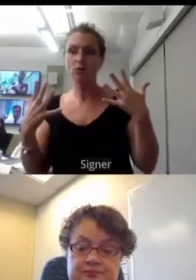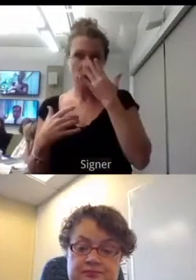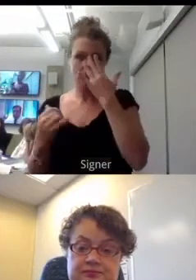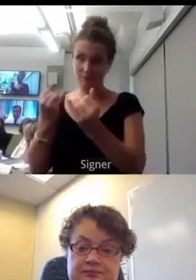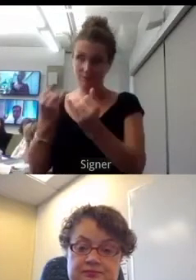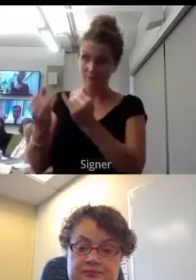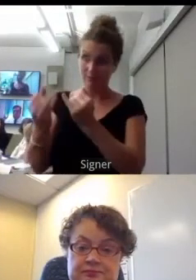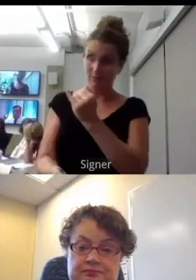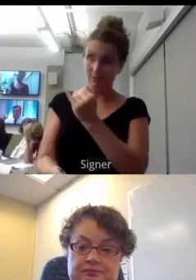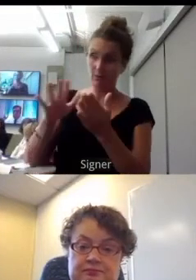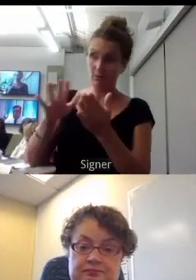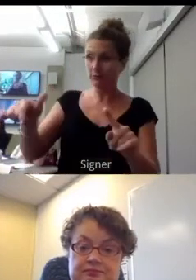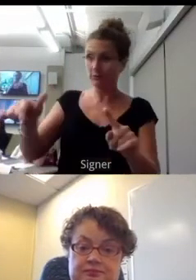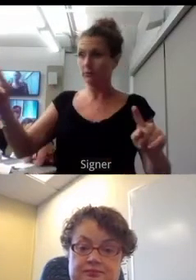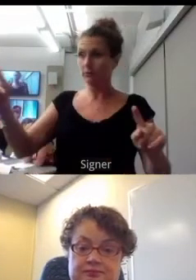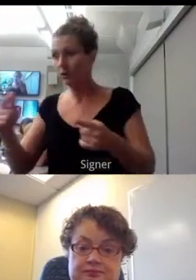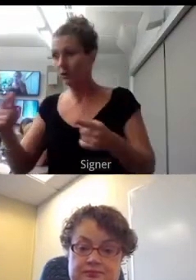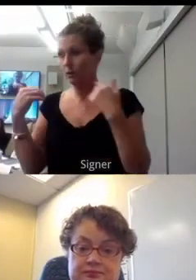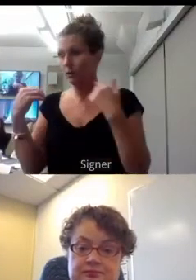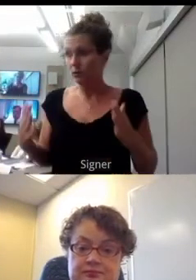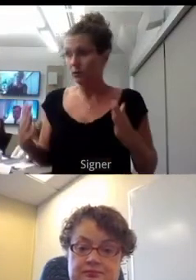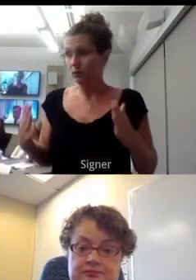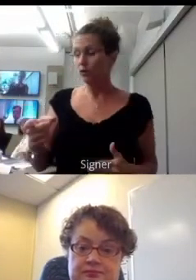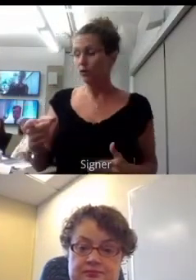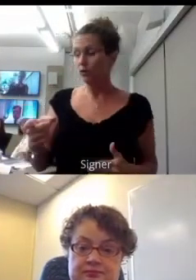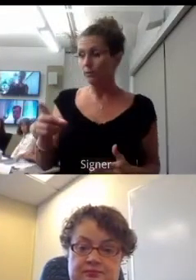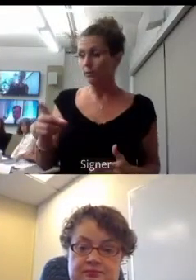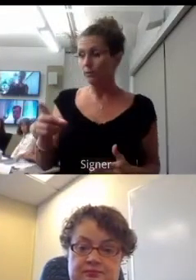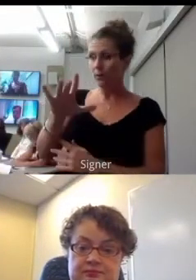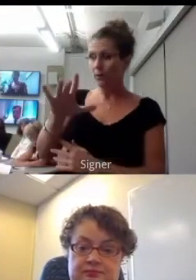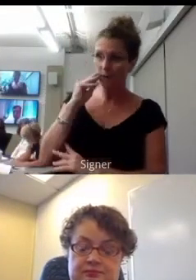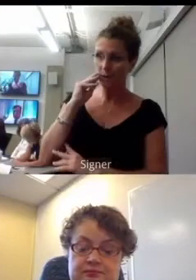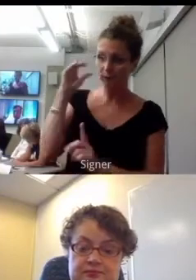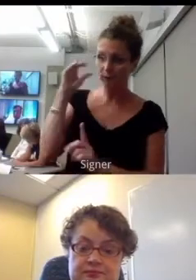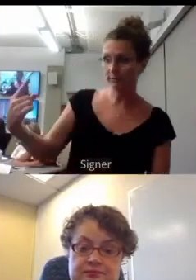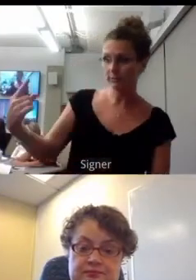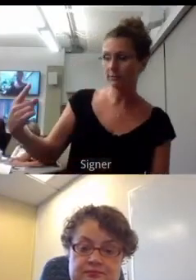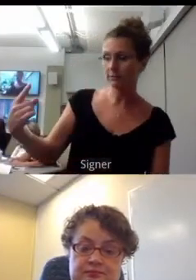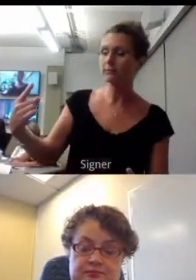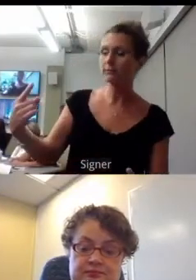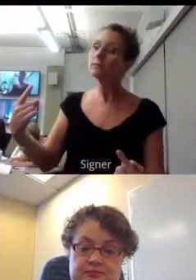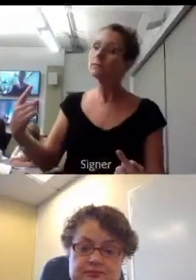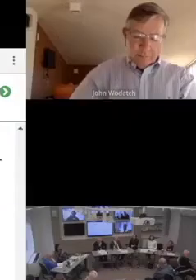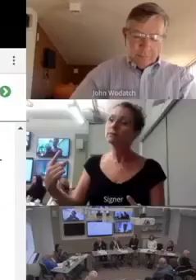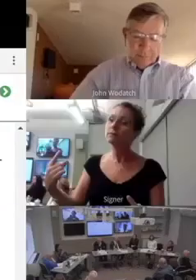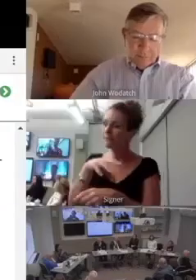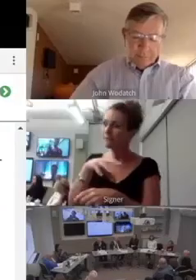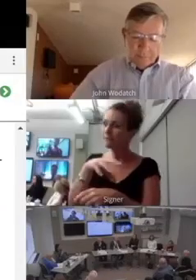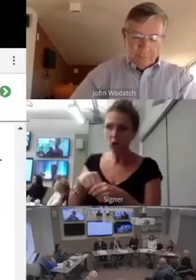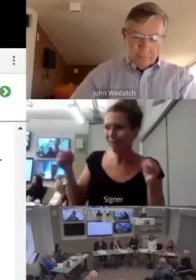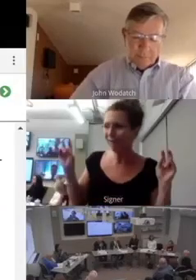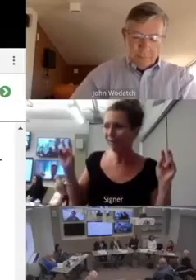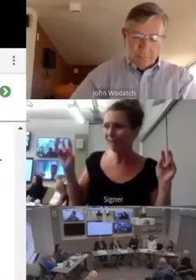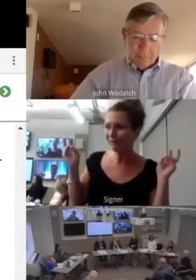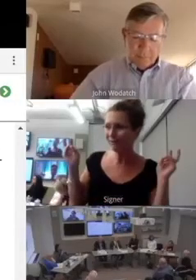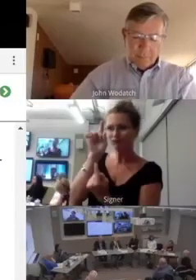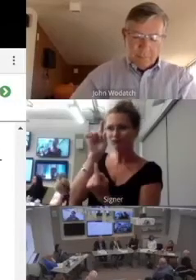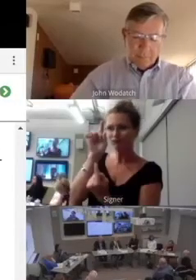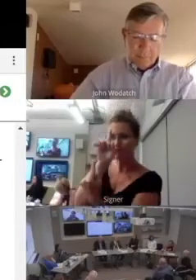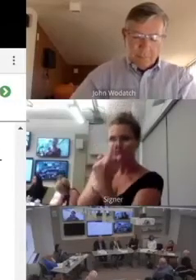Val, from your experience being at the front lines in a minister's office trying to get actual accessibility